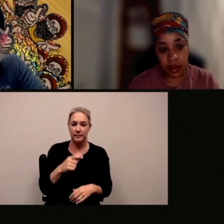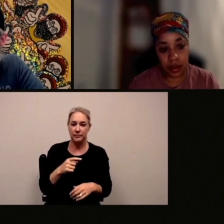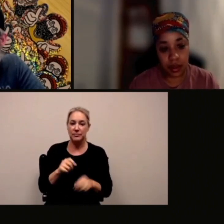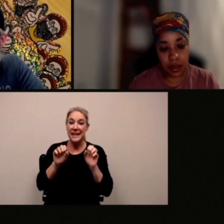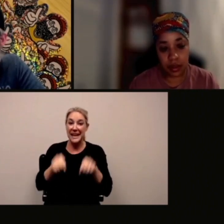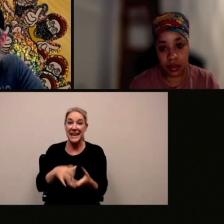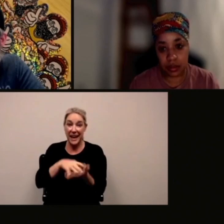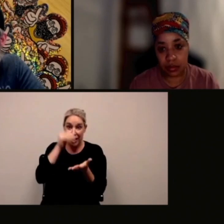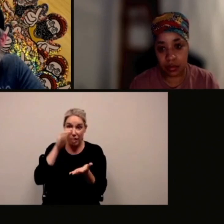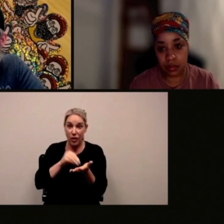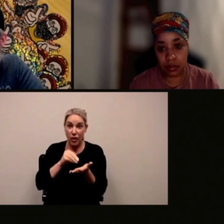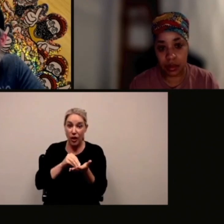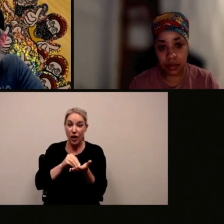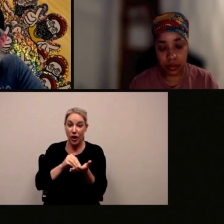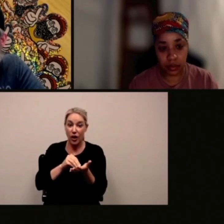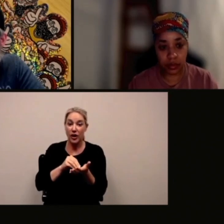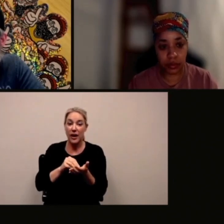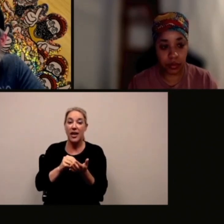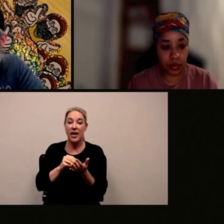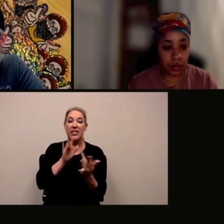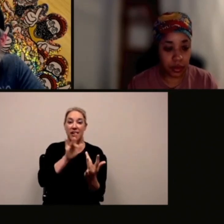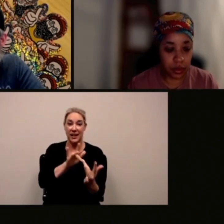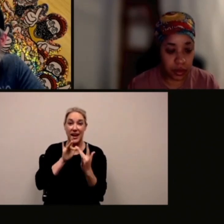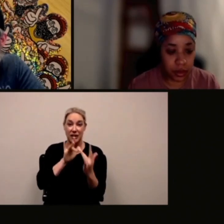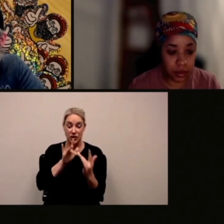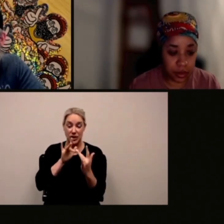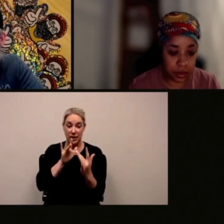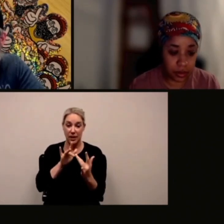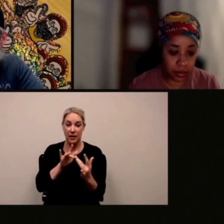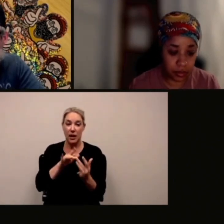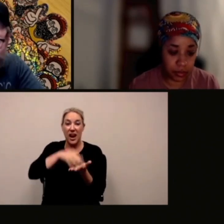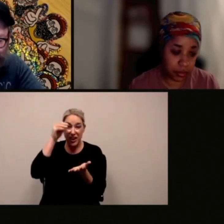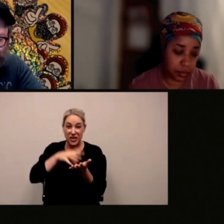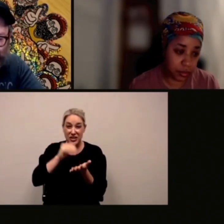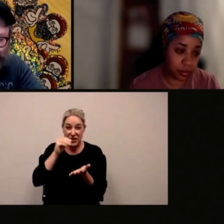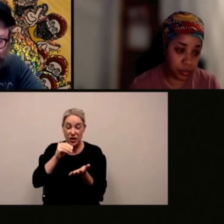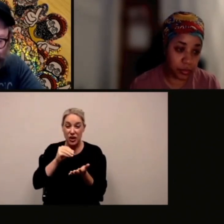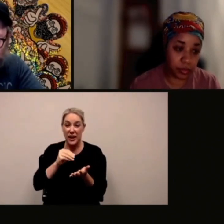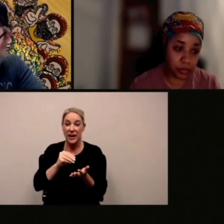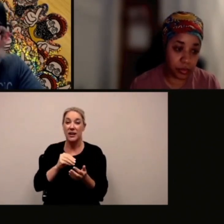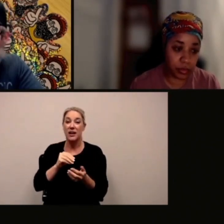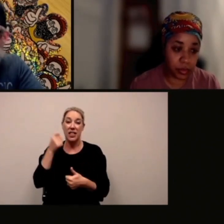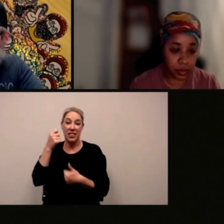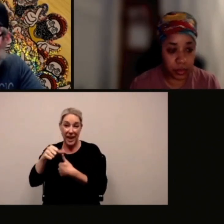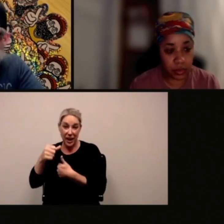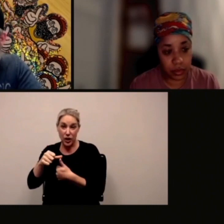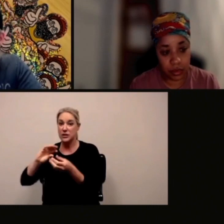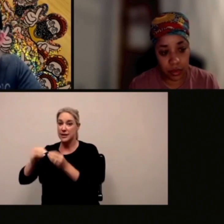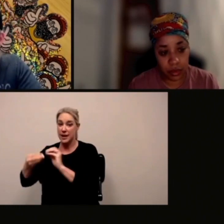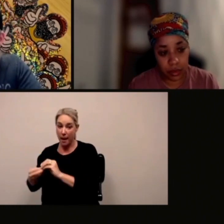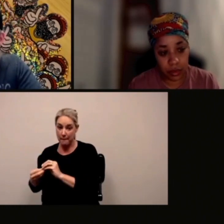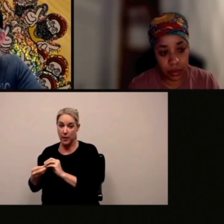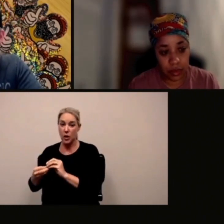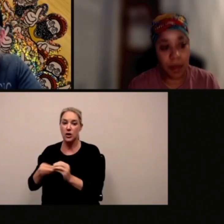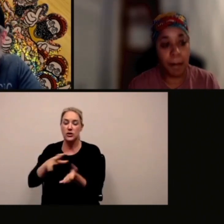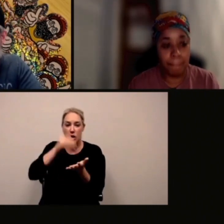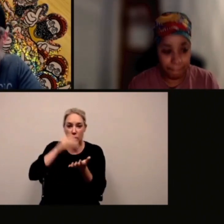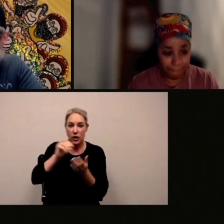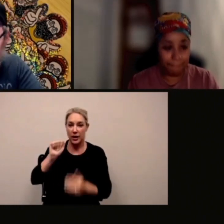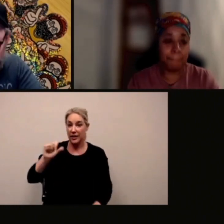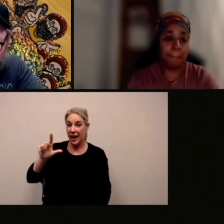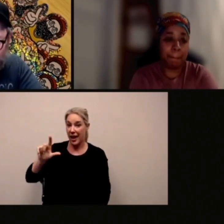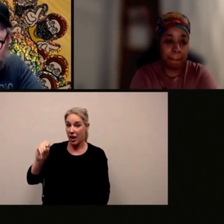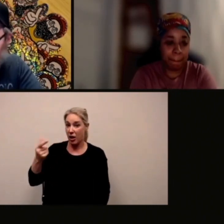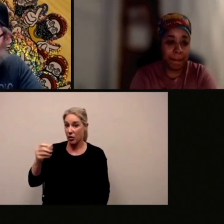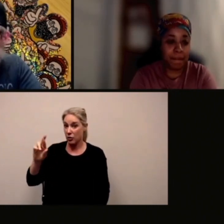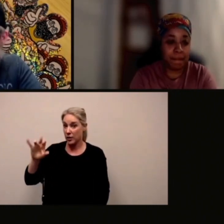coordination, understanding letters and numbers, understanding what an algorithm actually is, which is all of the directions they must follow in the